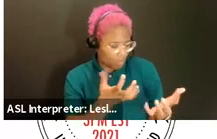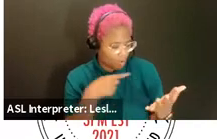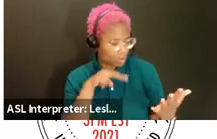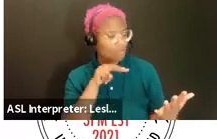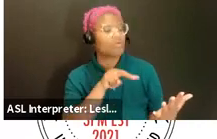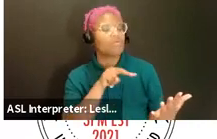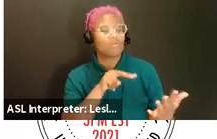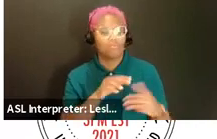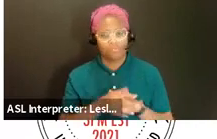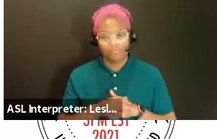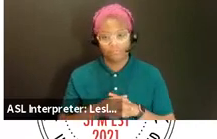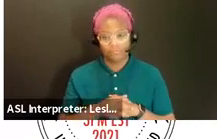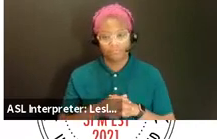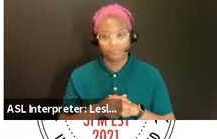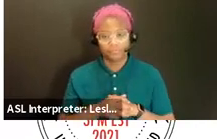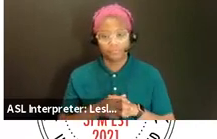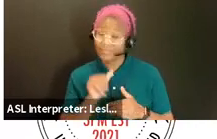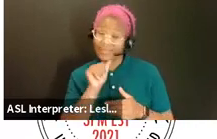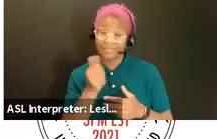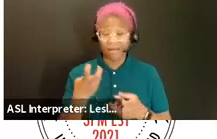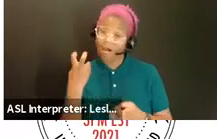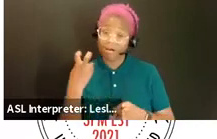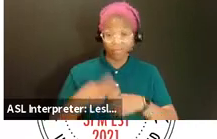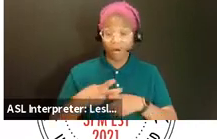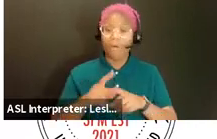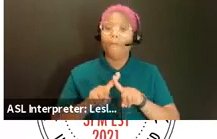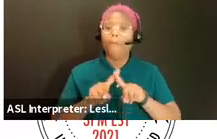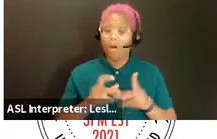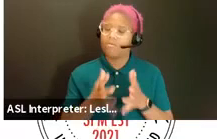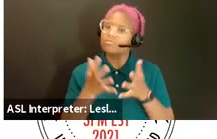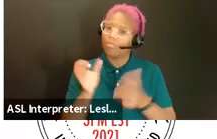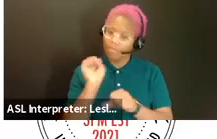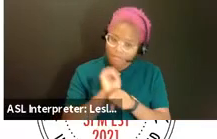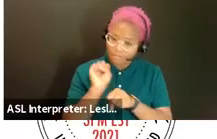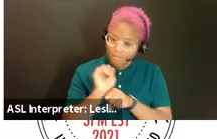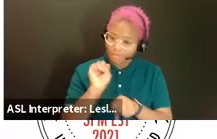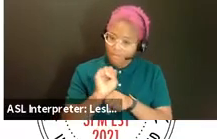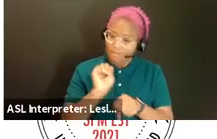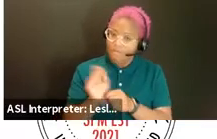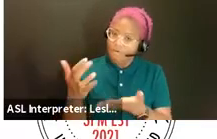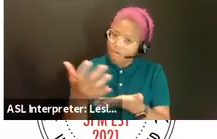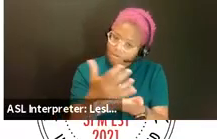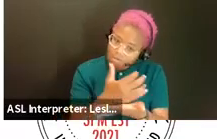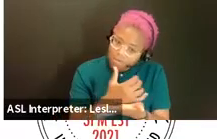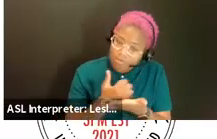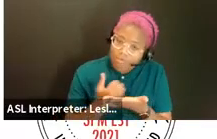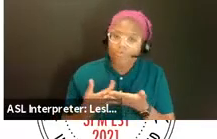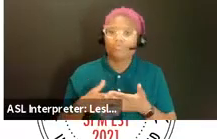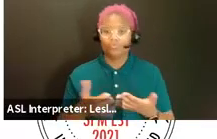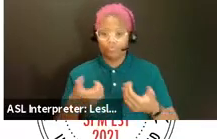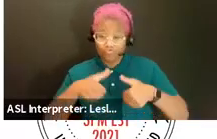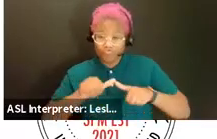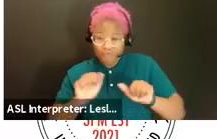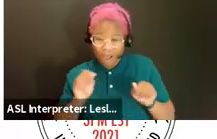And that's, it's not that hard, but it does take some work, and it does kind of take some kind of parsing through those regulations. Again,